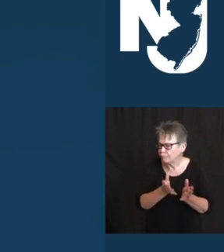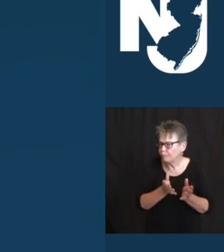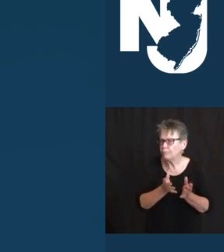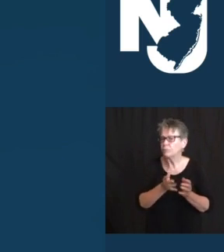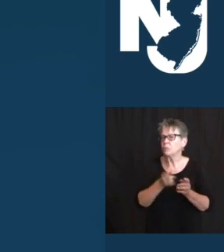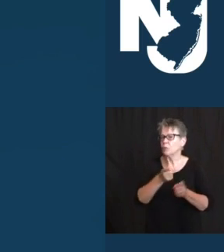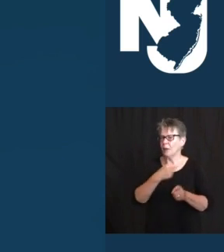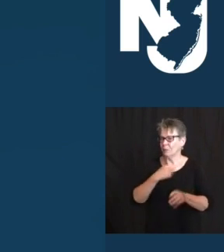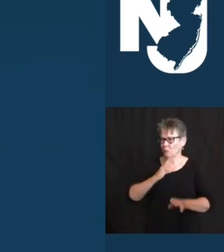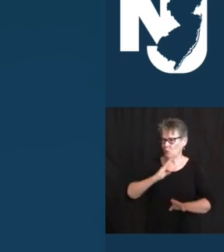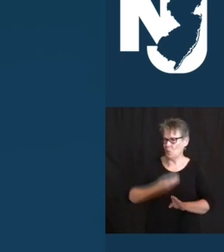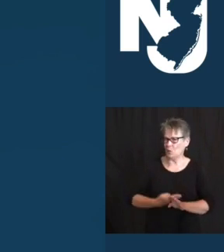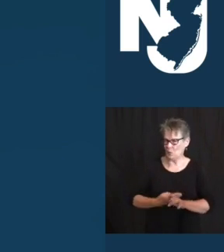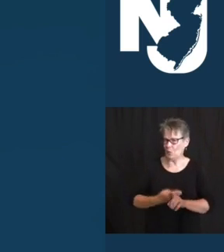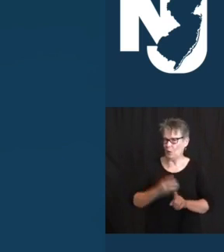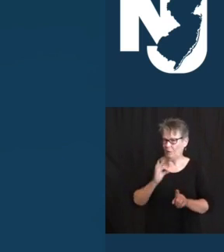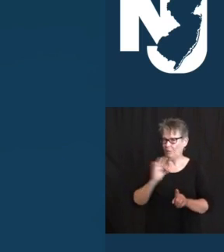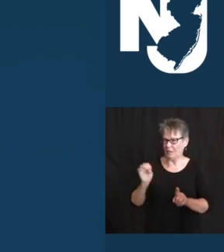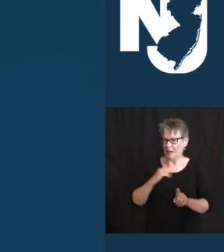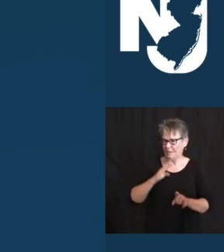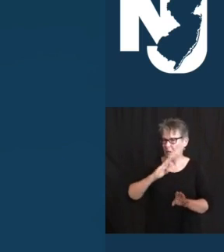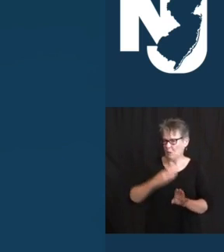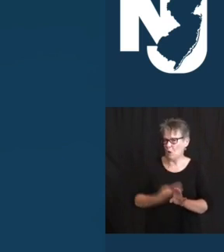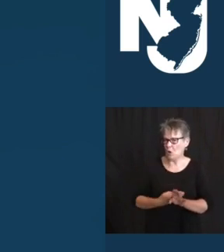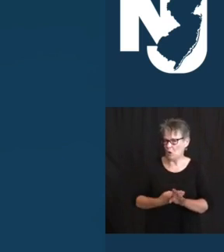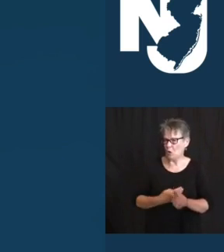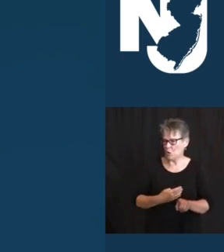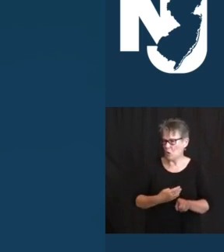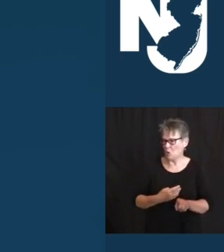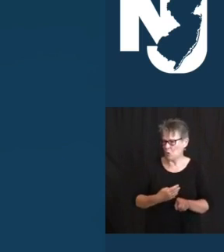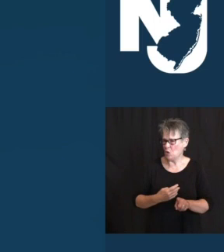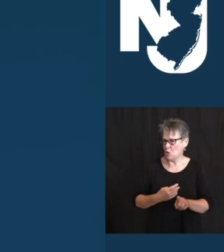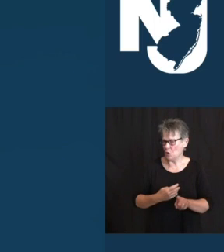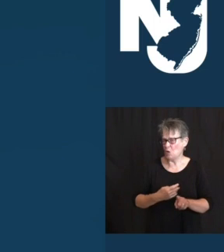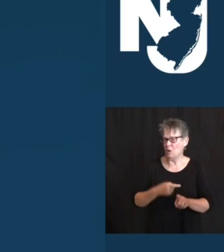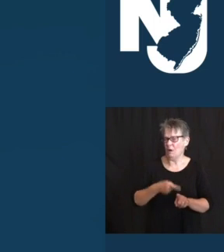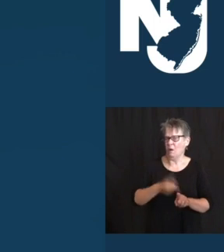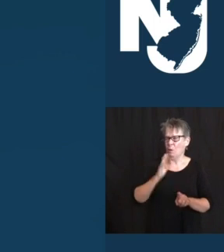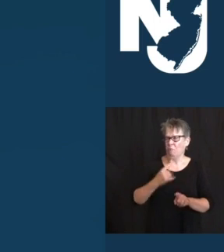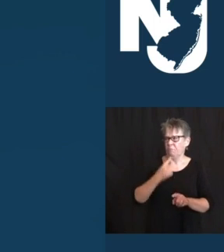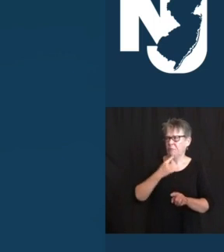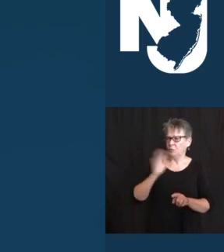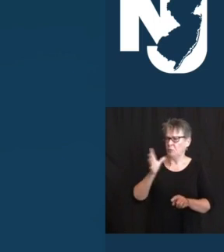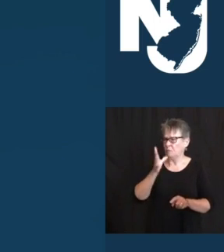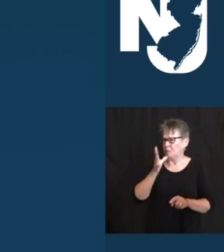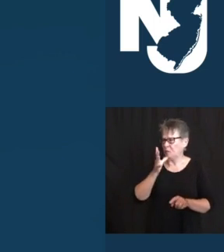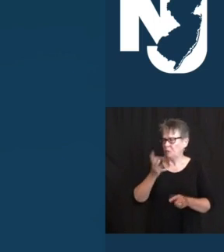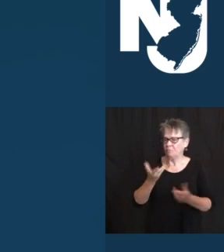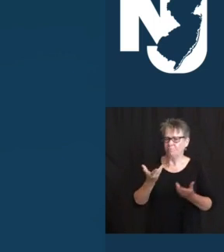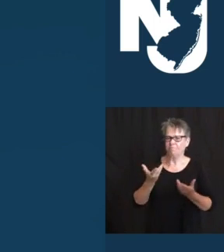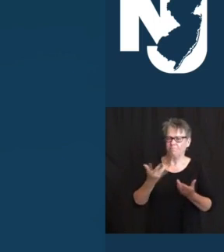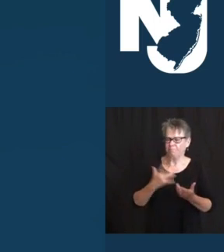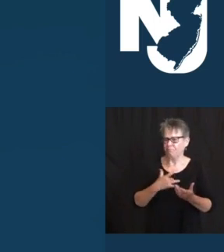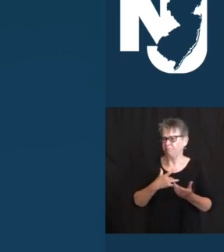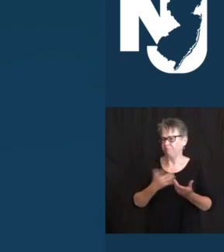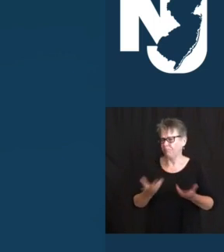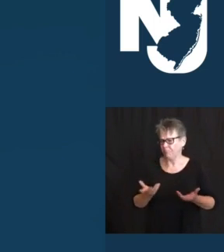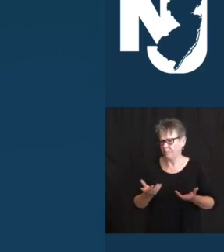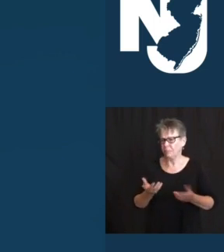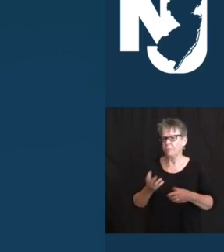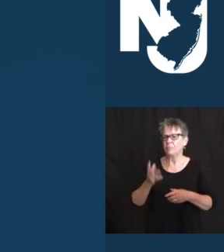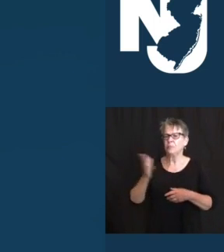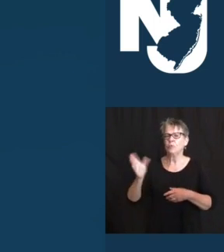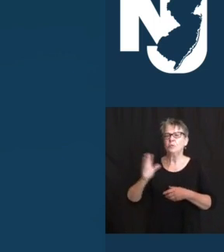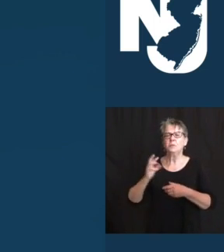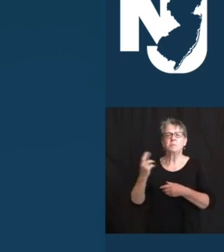simply having her mom to talk to about life. She also leaves behind her best friend, Hattie Jones, and